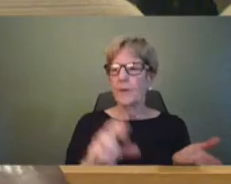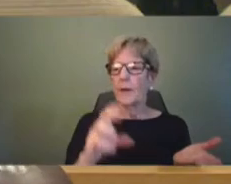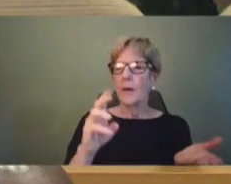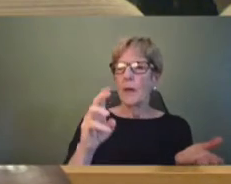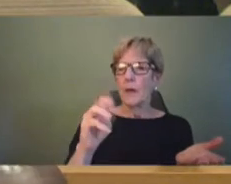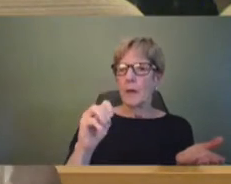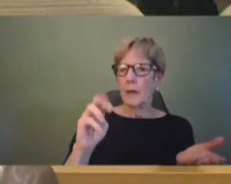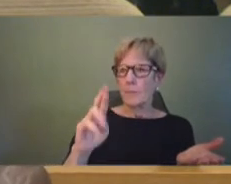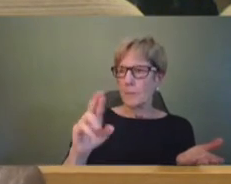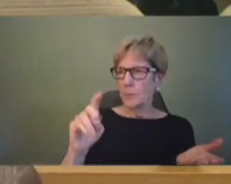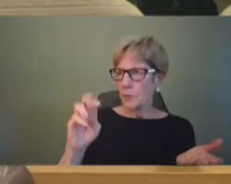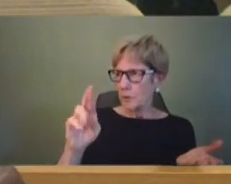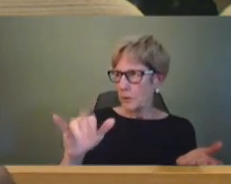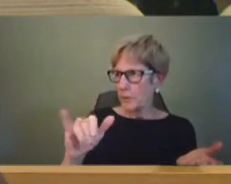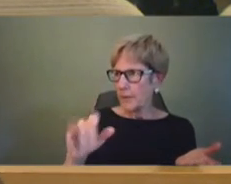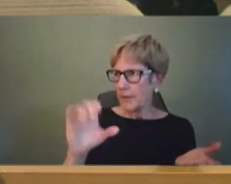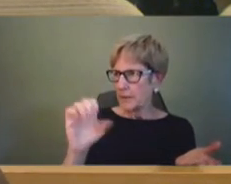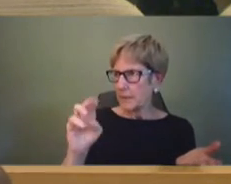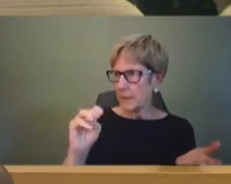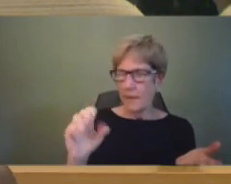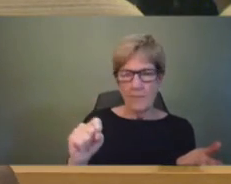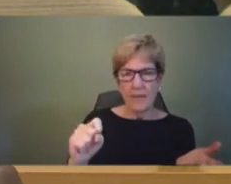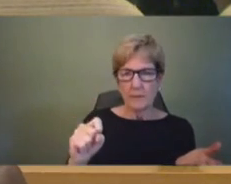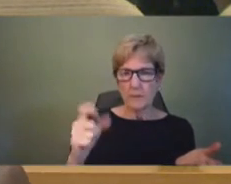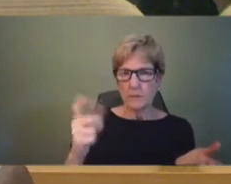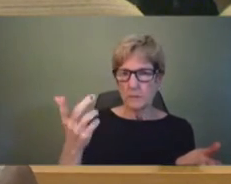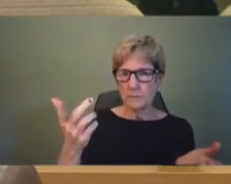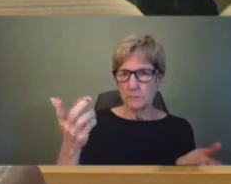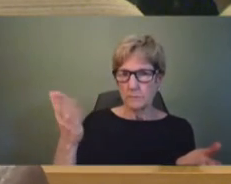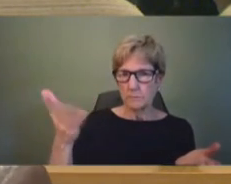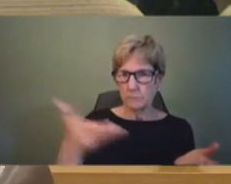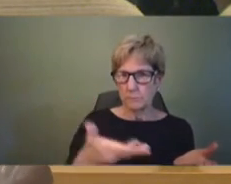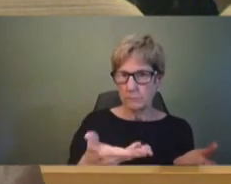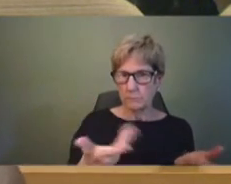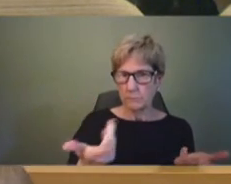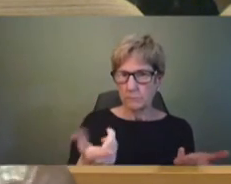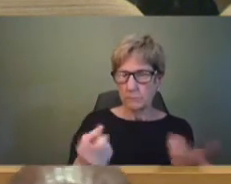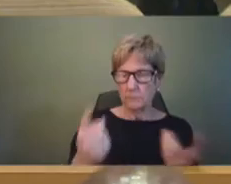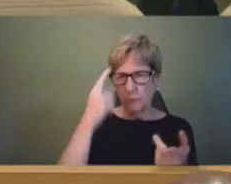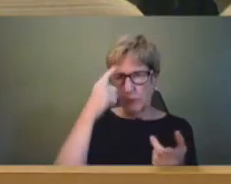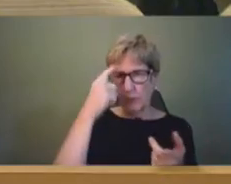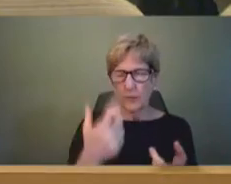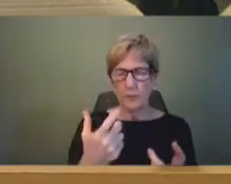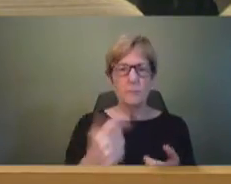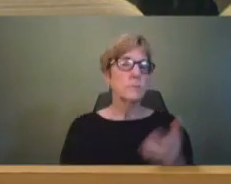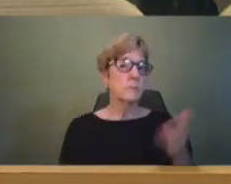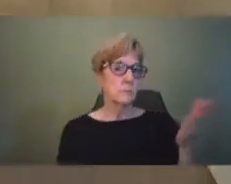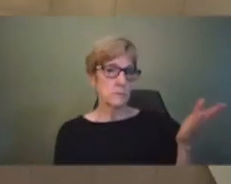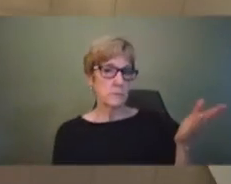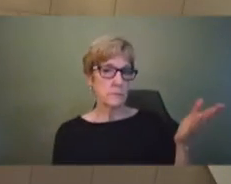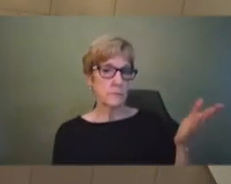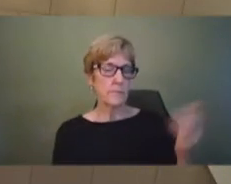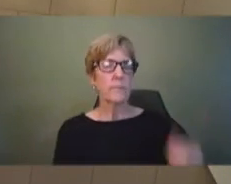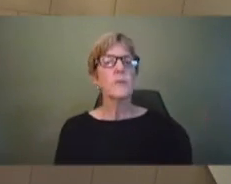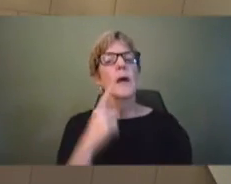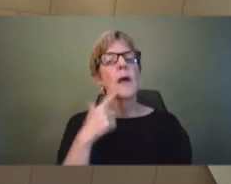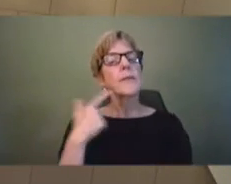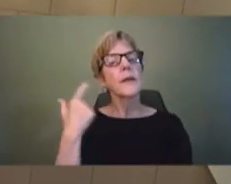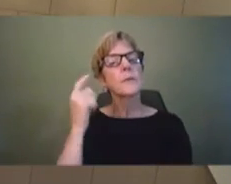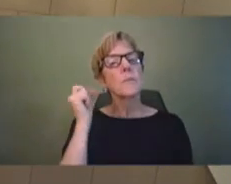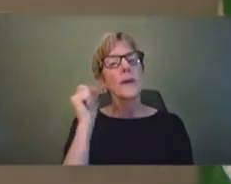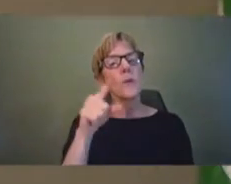about cms's intentions respond to those is that okay all right go ahead Mr Lucario so I think my question is